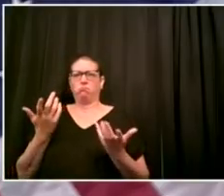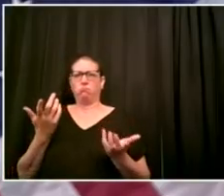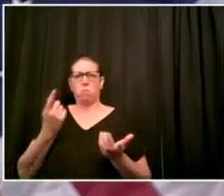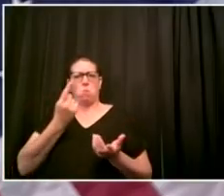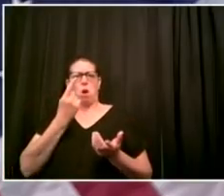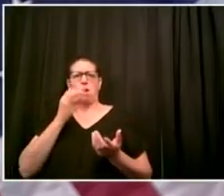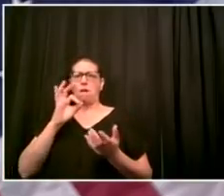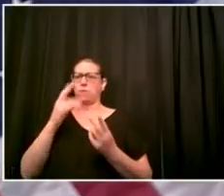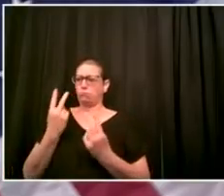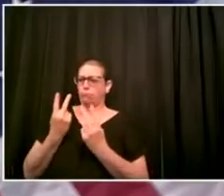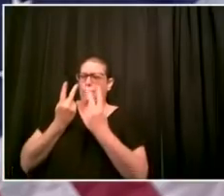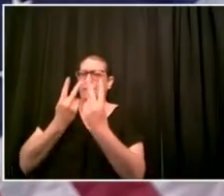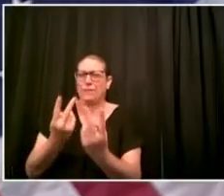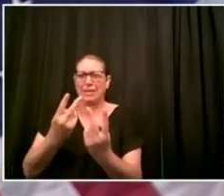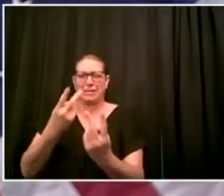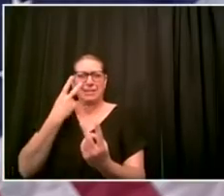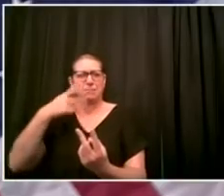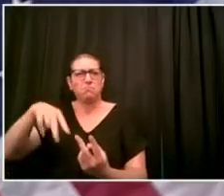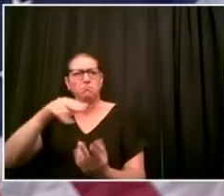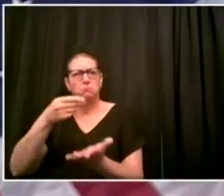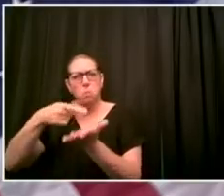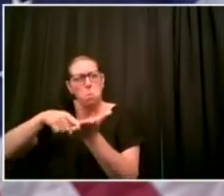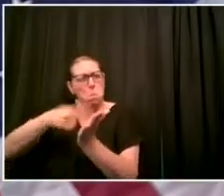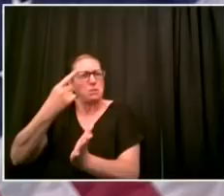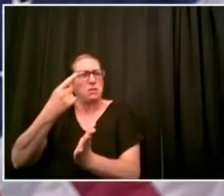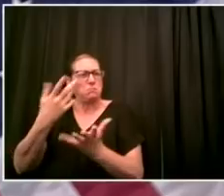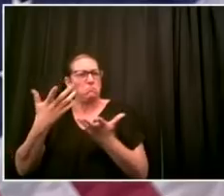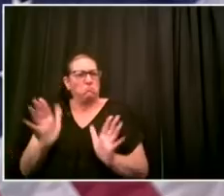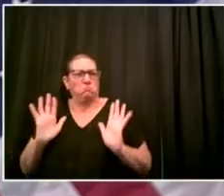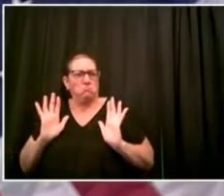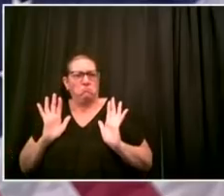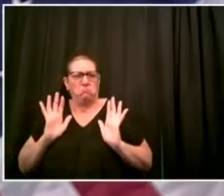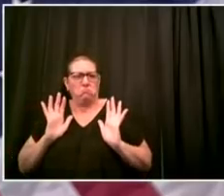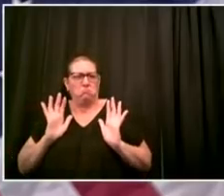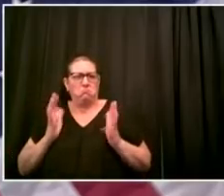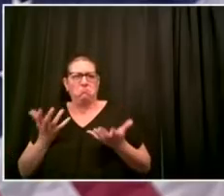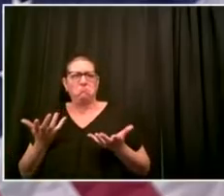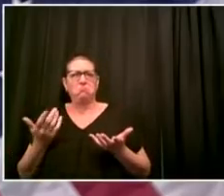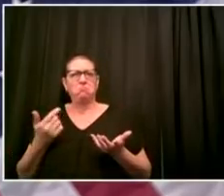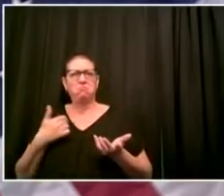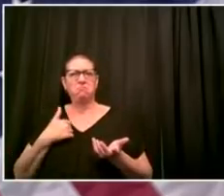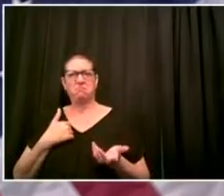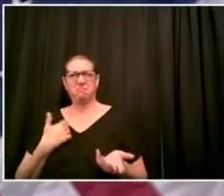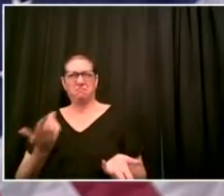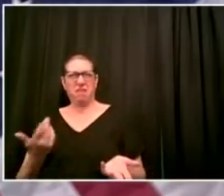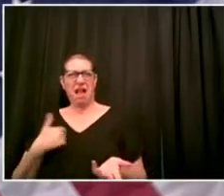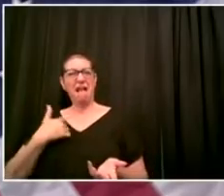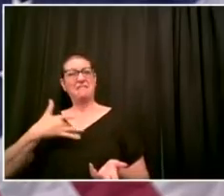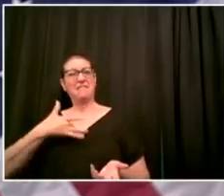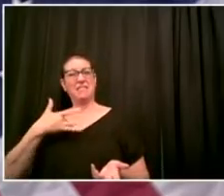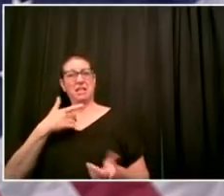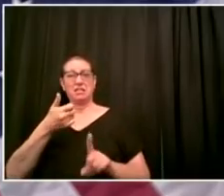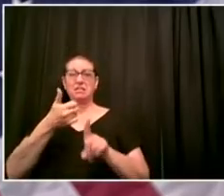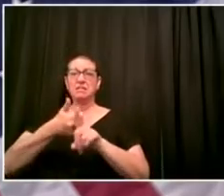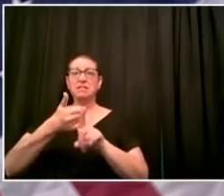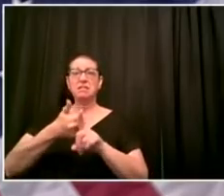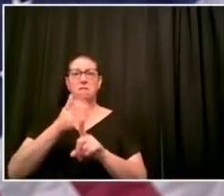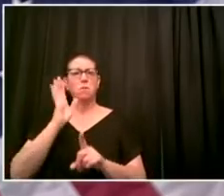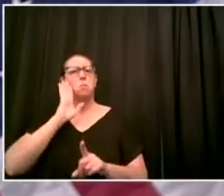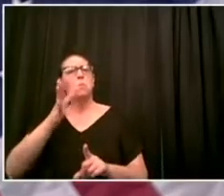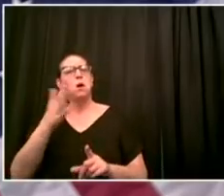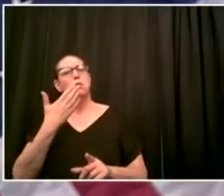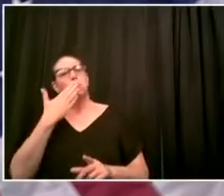it been done earlier, we would have dealt with a very different reality in this crisis. Had we had universal health care in this country, everything would have been different.